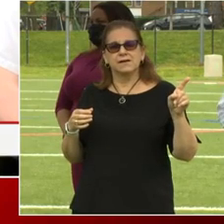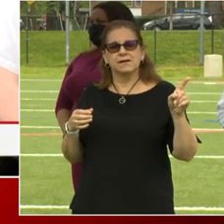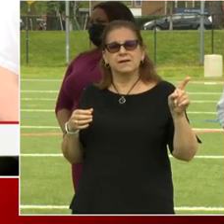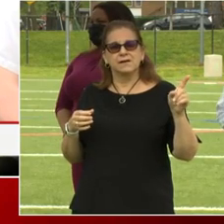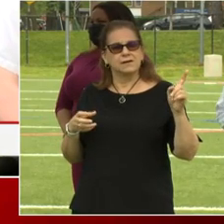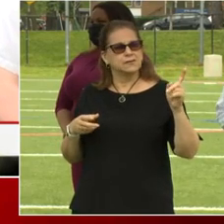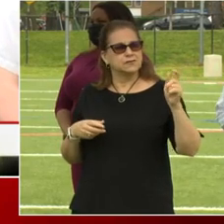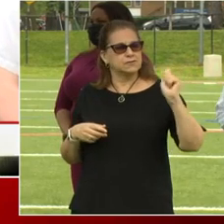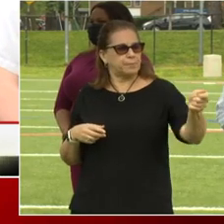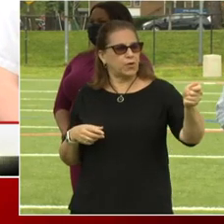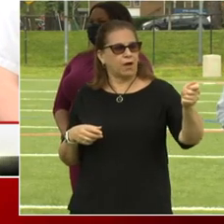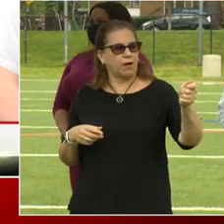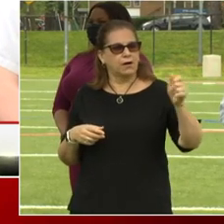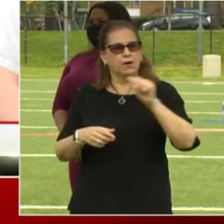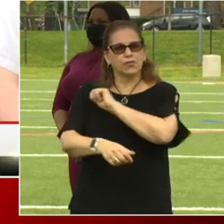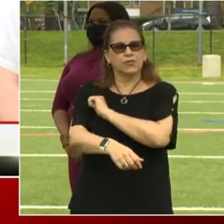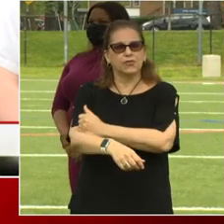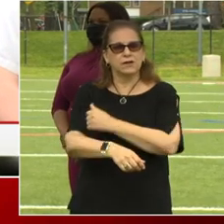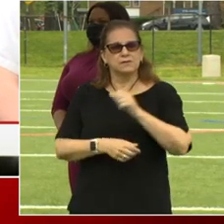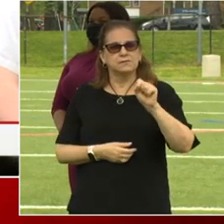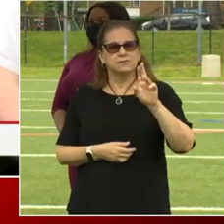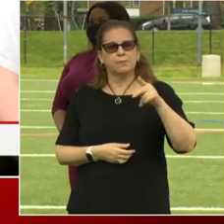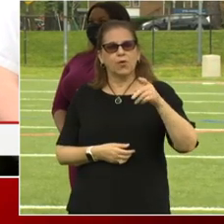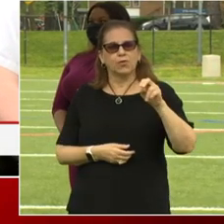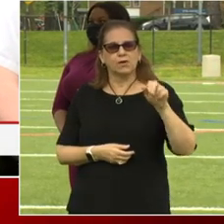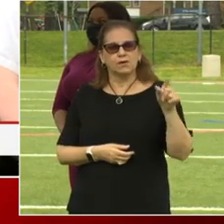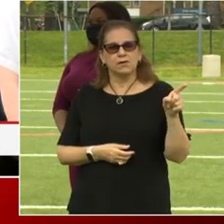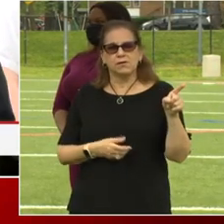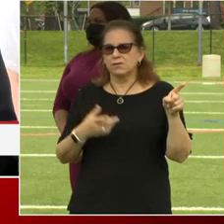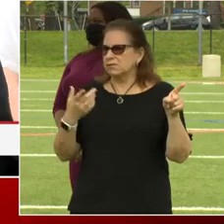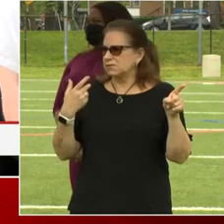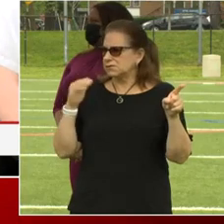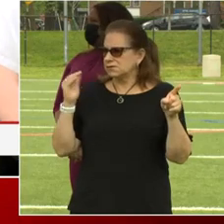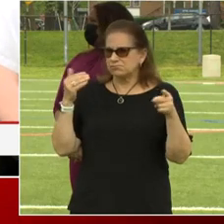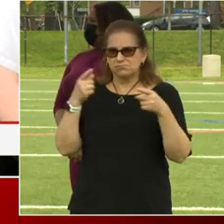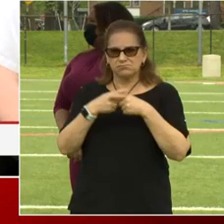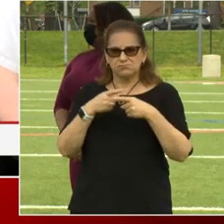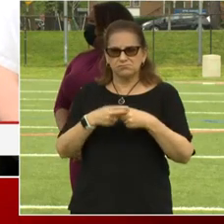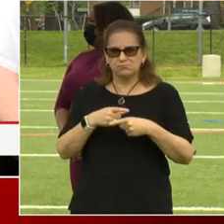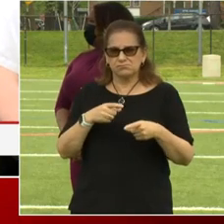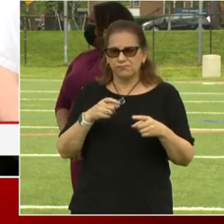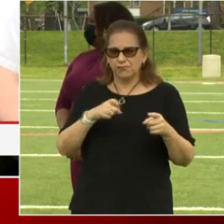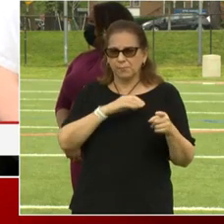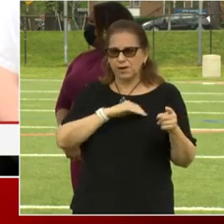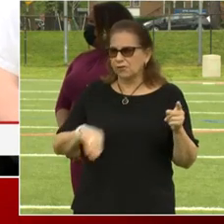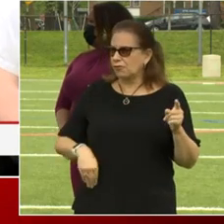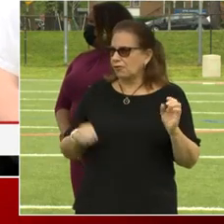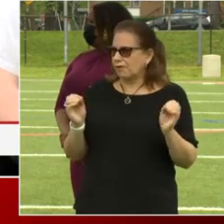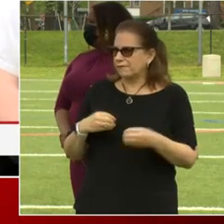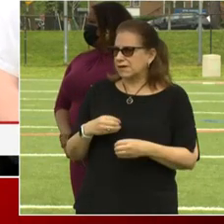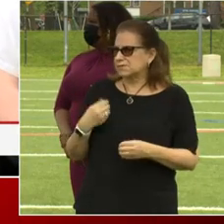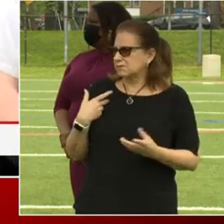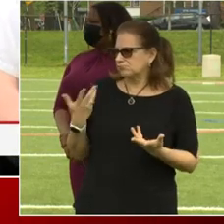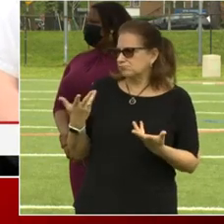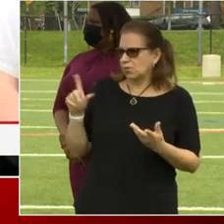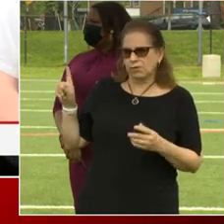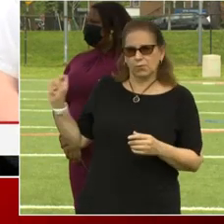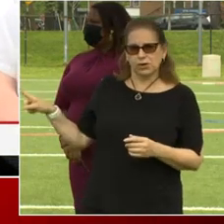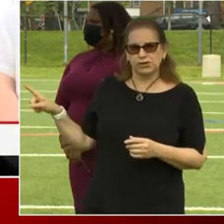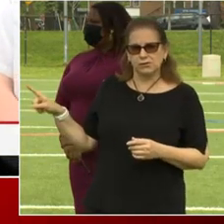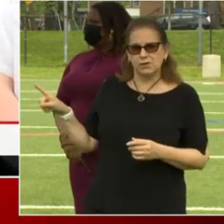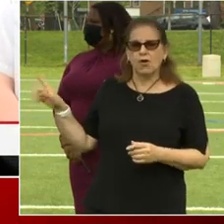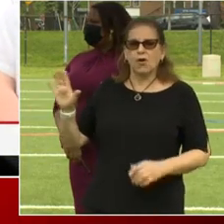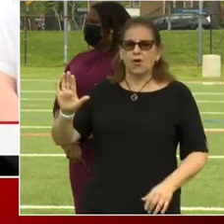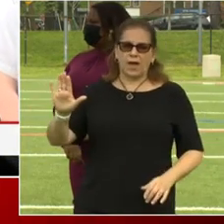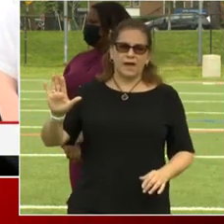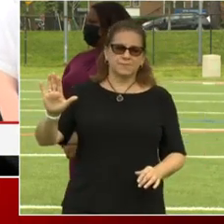Why are you having these rules? Well, let me say this. There are always going to be, in any government, there are